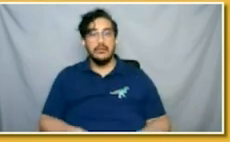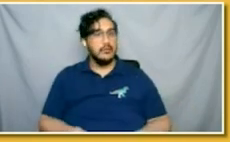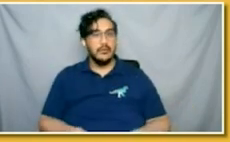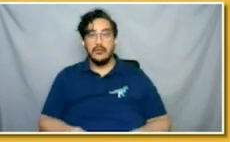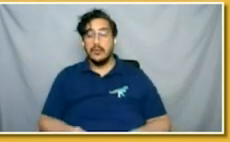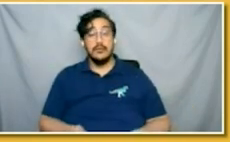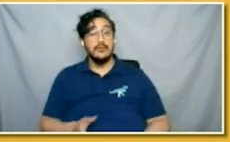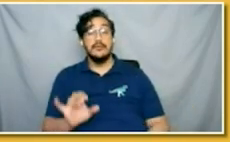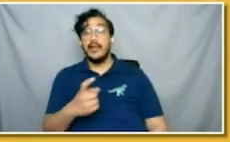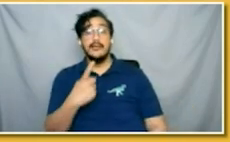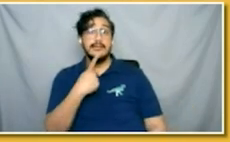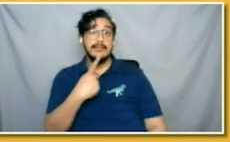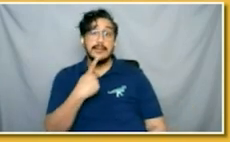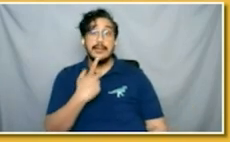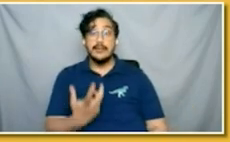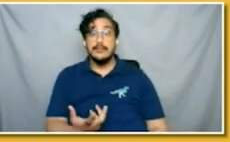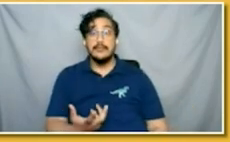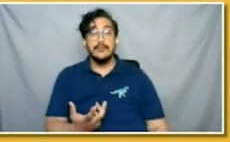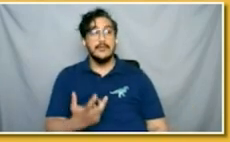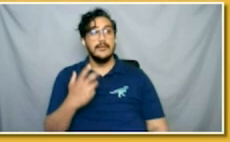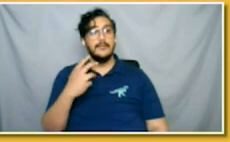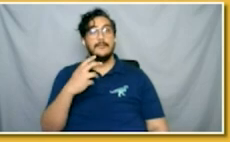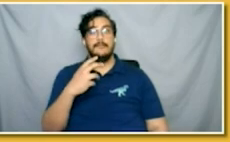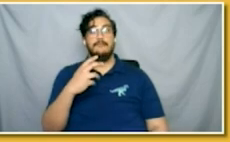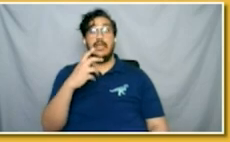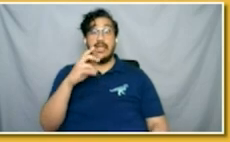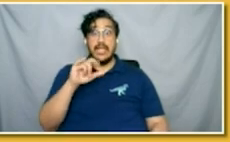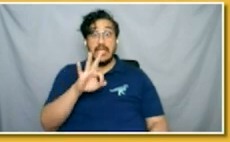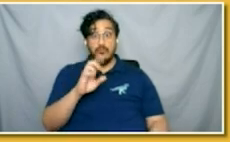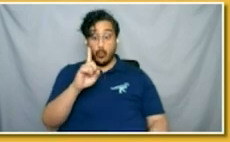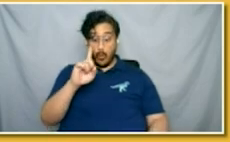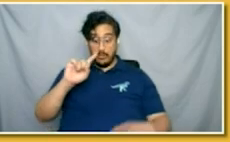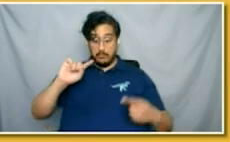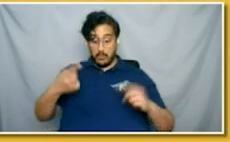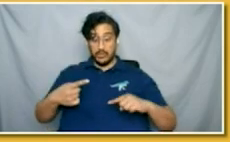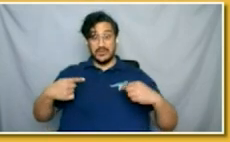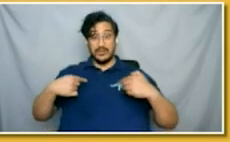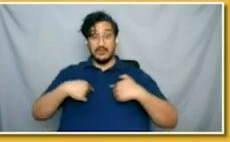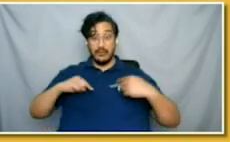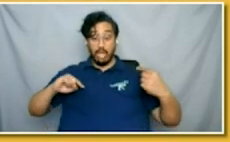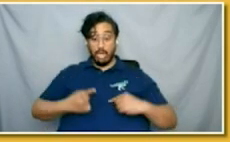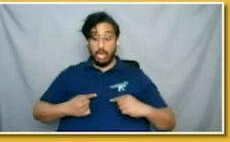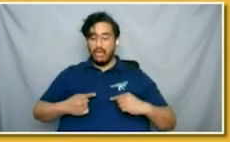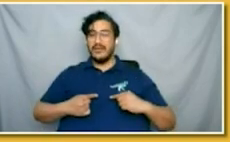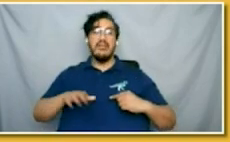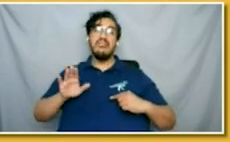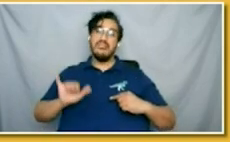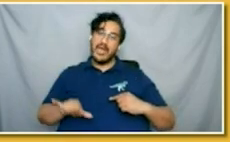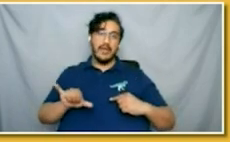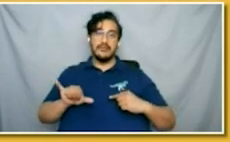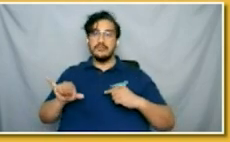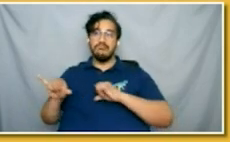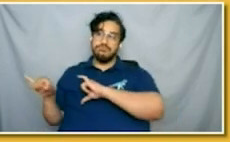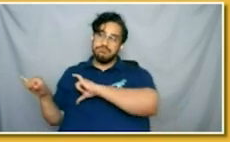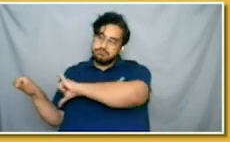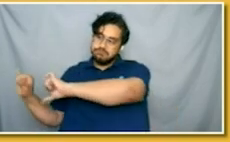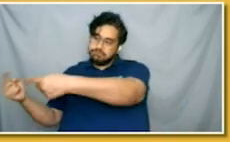to one is an injury to all. So let's stick together and put that message out to save our